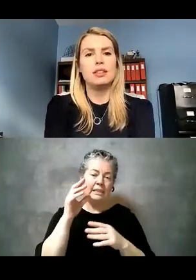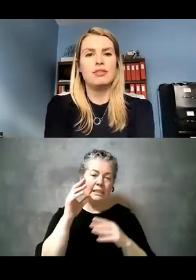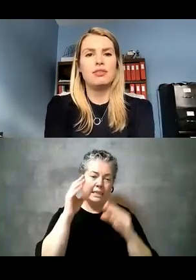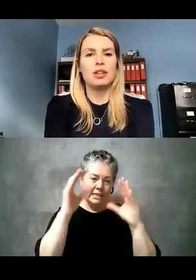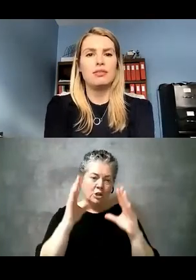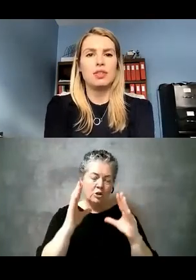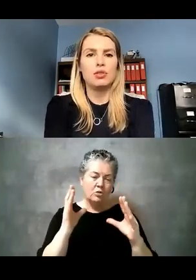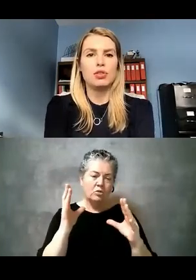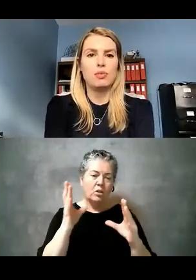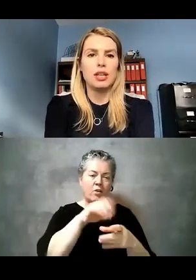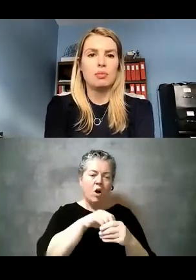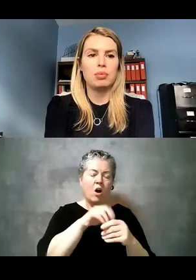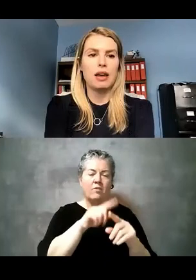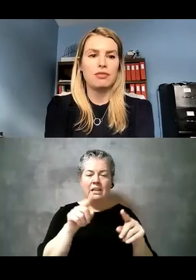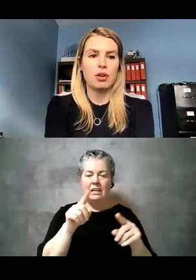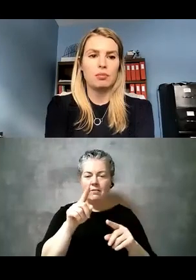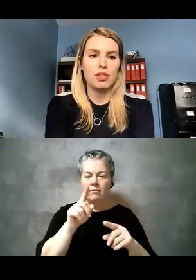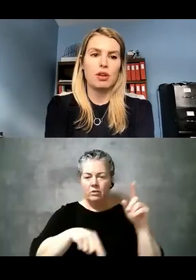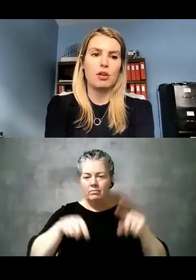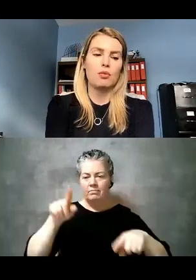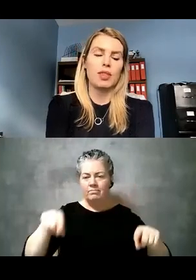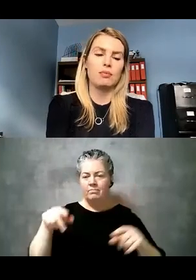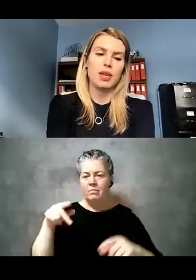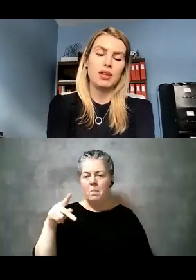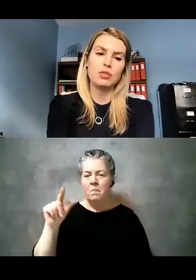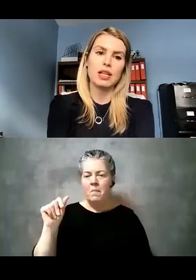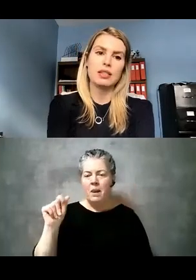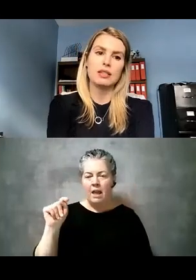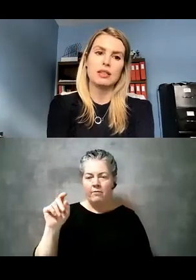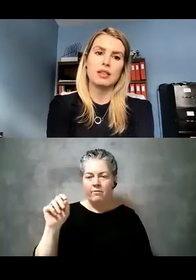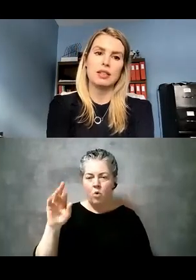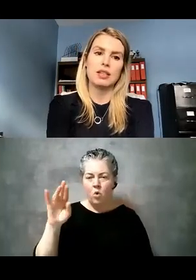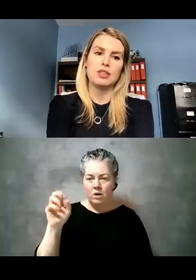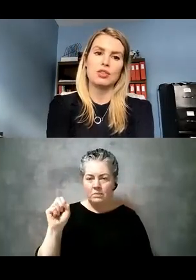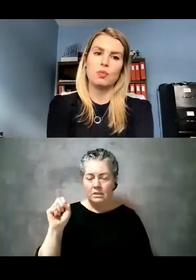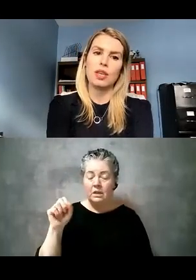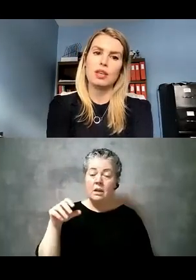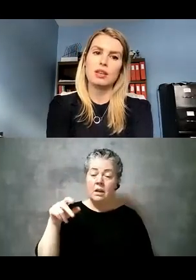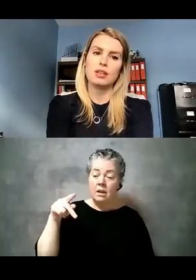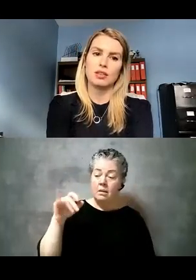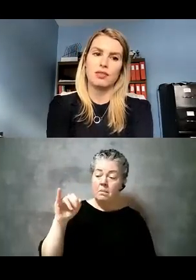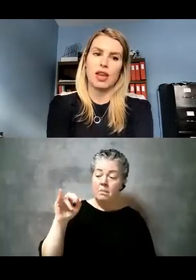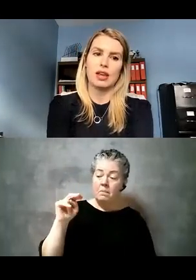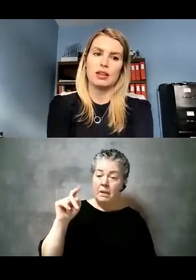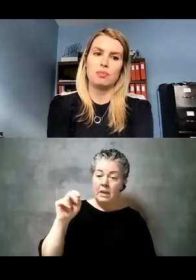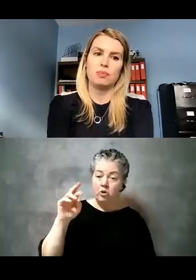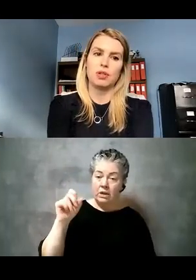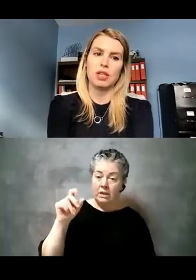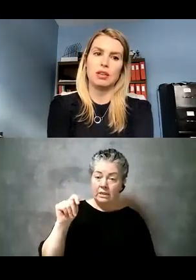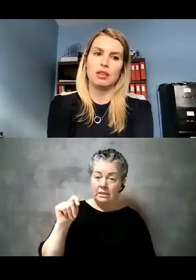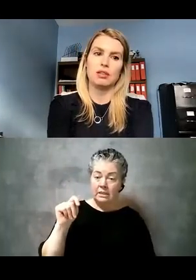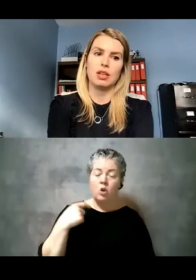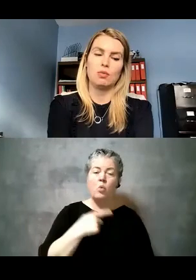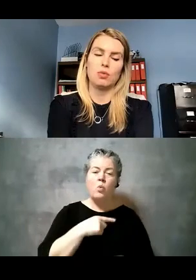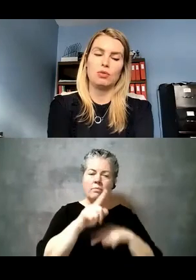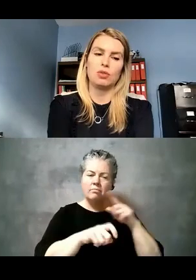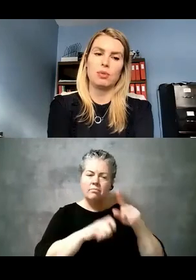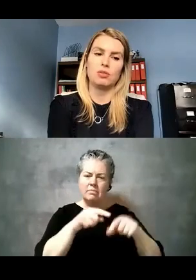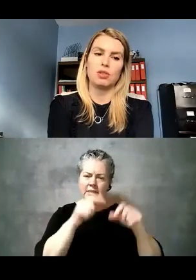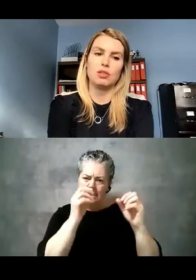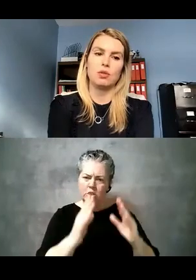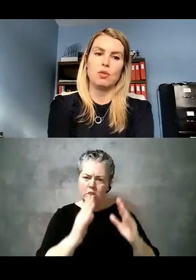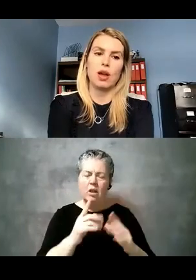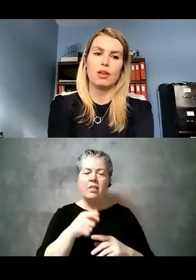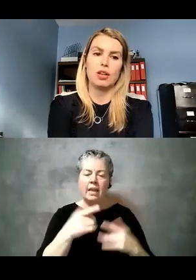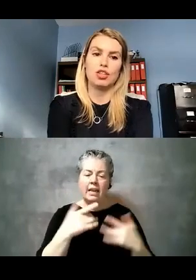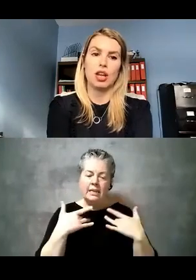across different social media platforms. So within Pinterest, the teachers we surveyed particularly used Pinterest